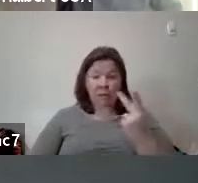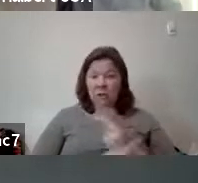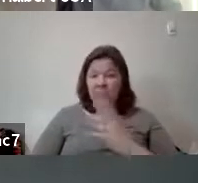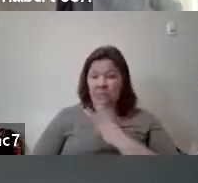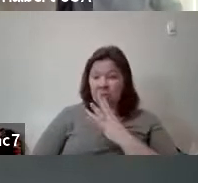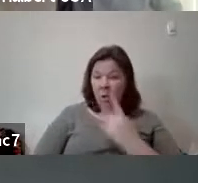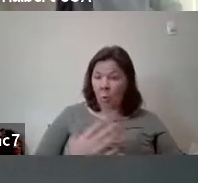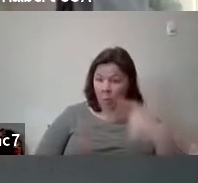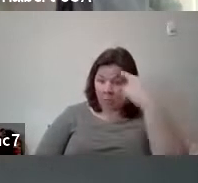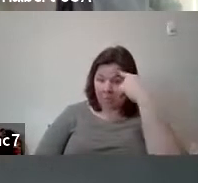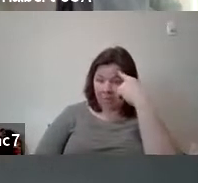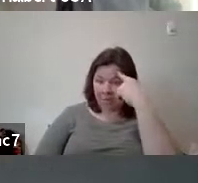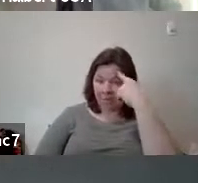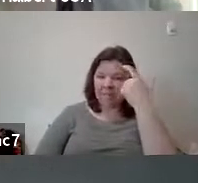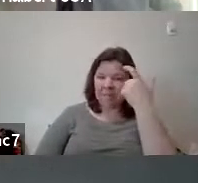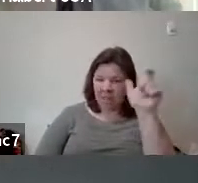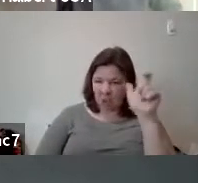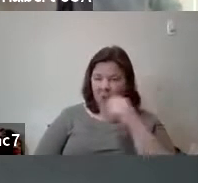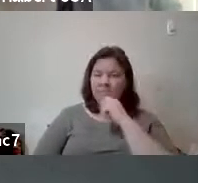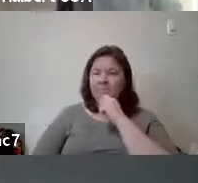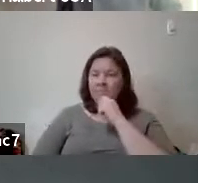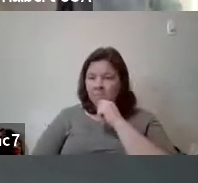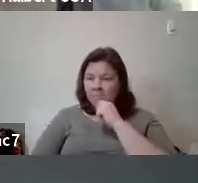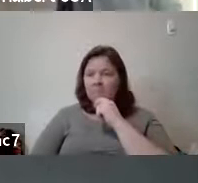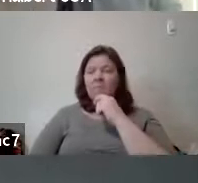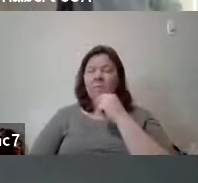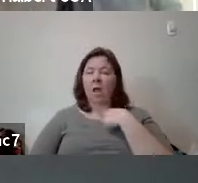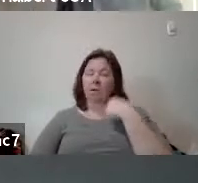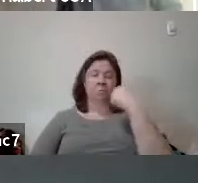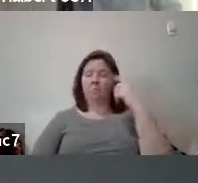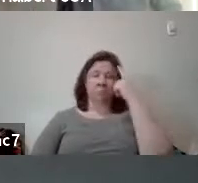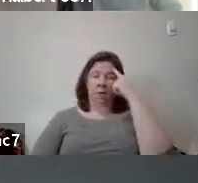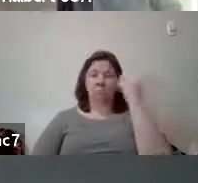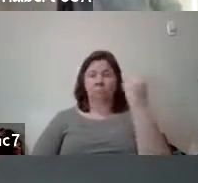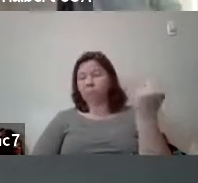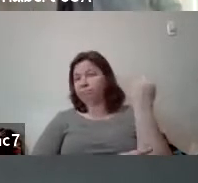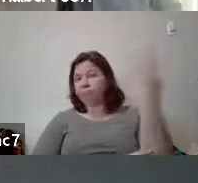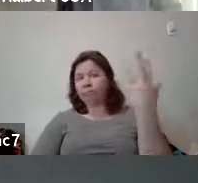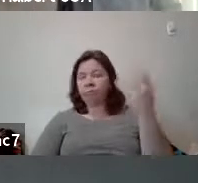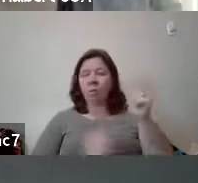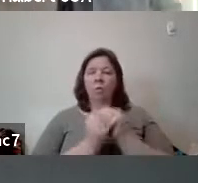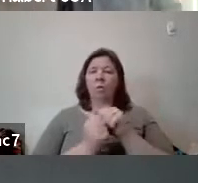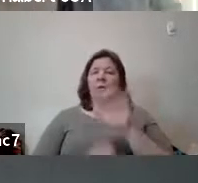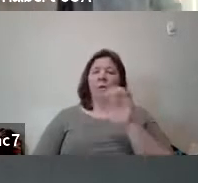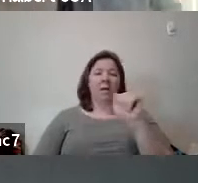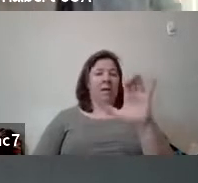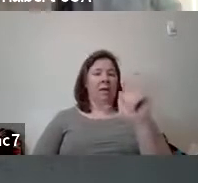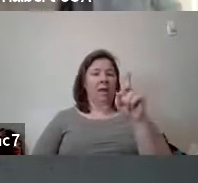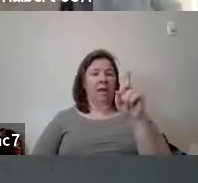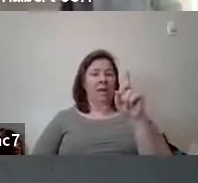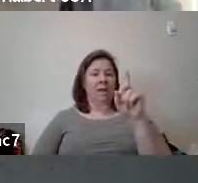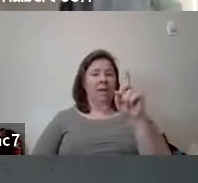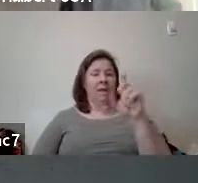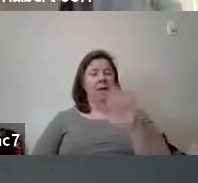you think it is, it's bigger. And, you know, I just got blown away with the academy as well, the ONPASSIVE